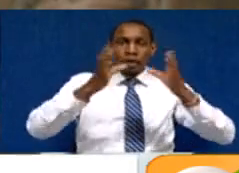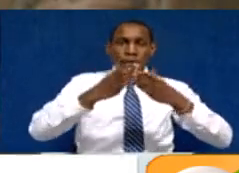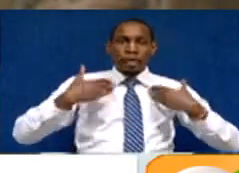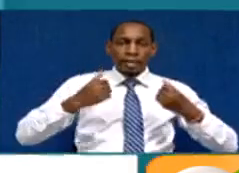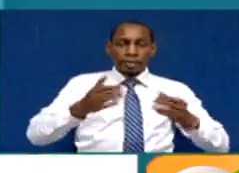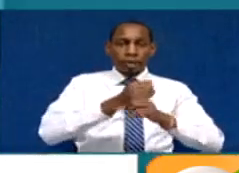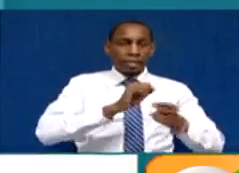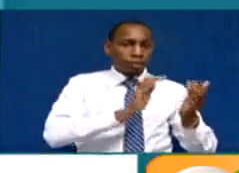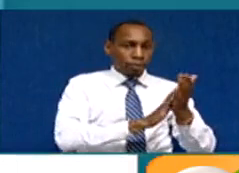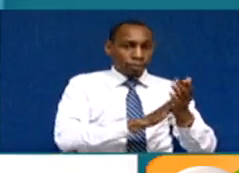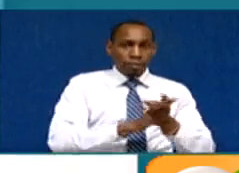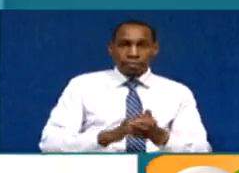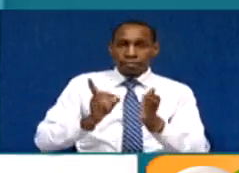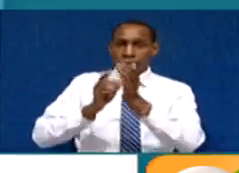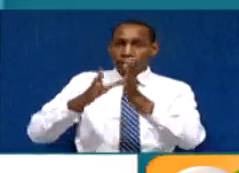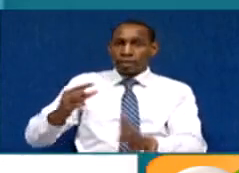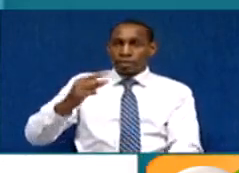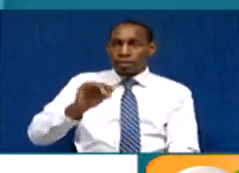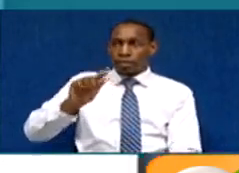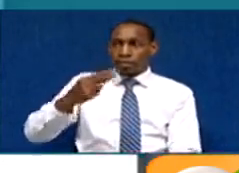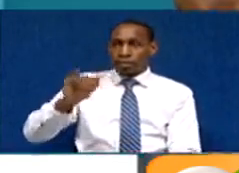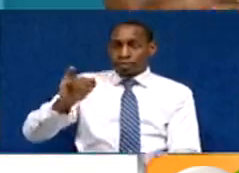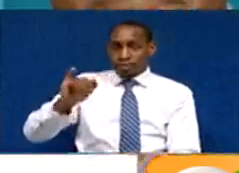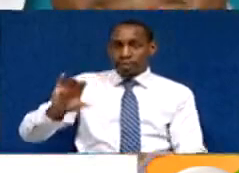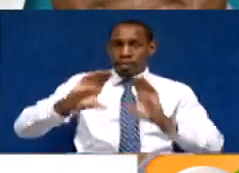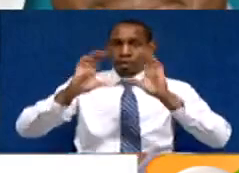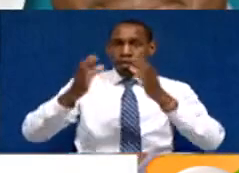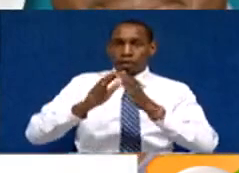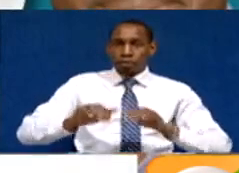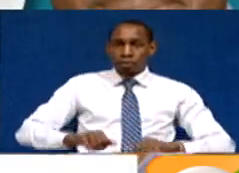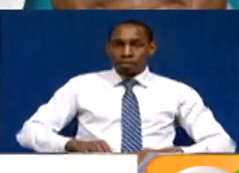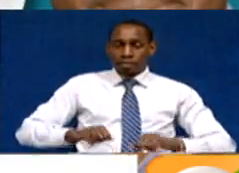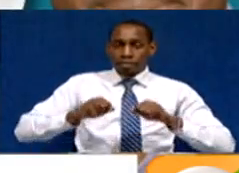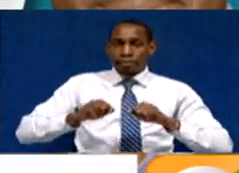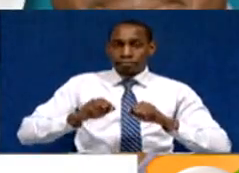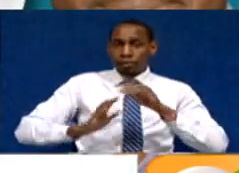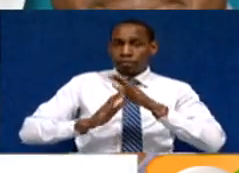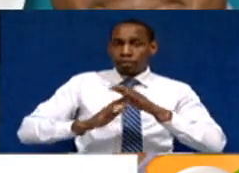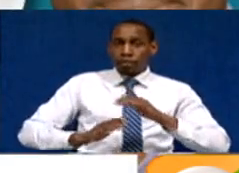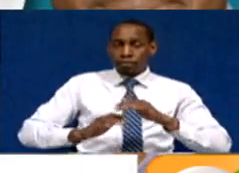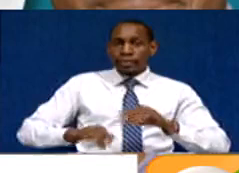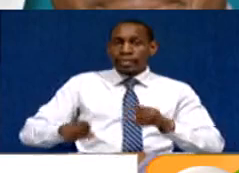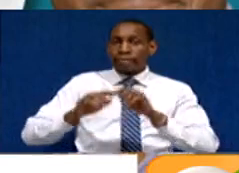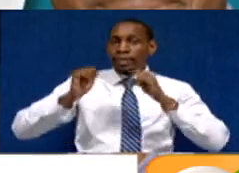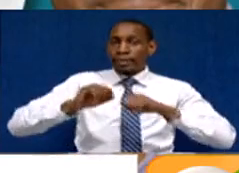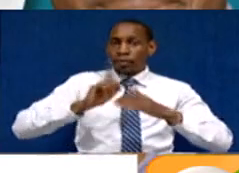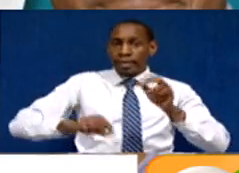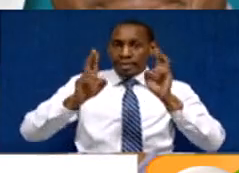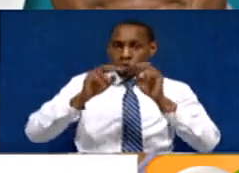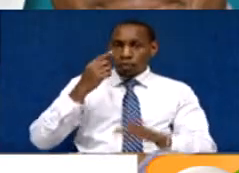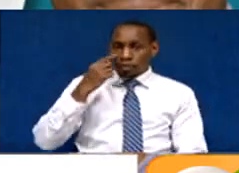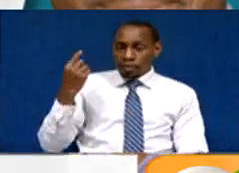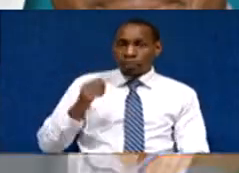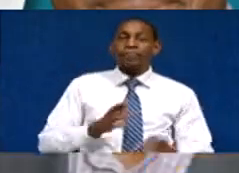Organization recommendations." Dr. Githinji Gitahi, the Global Chief Executive Officer at Amref Health Africa, also agrees, stating, and I